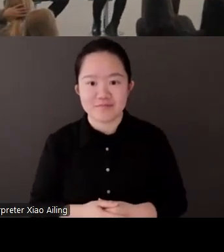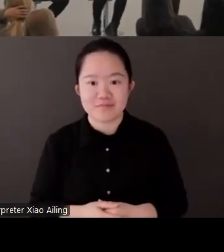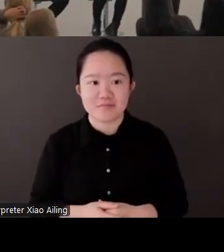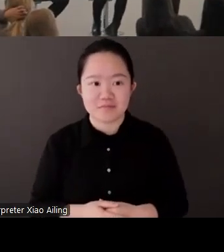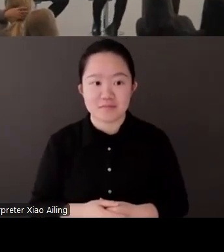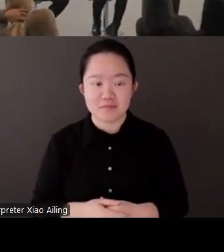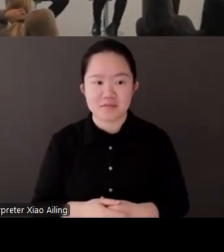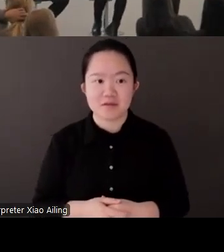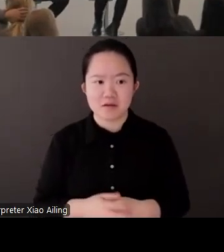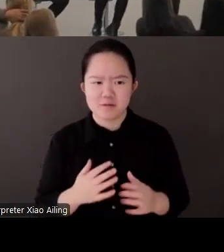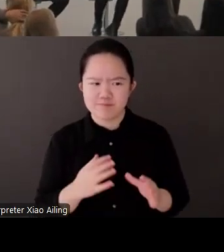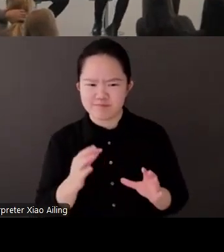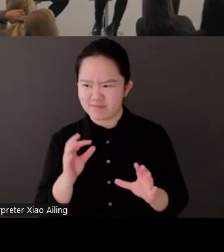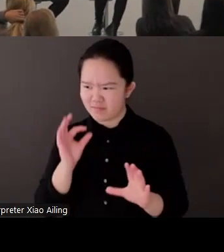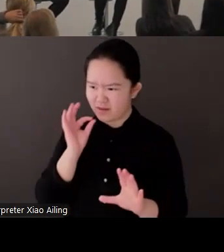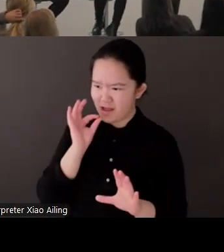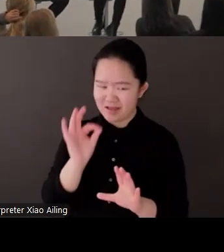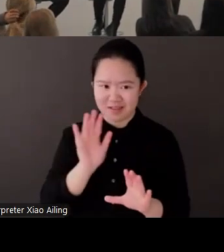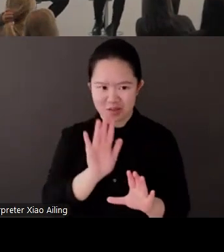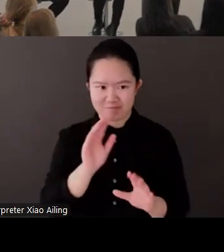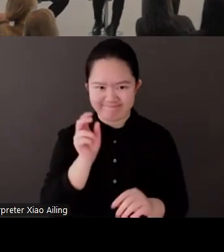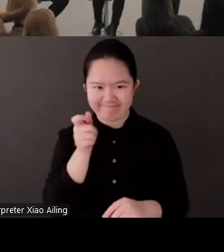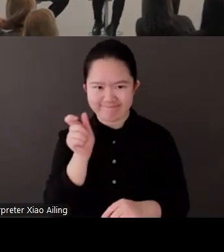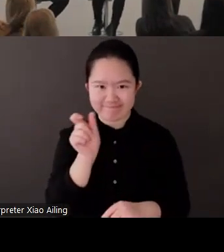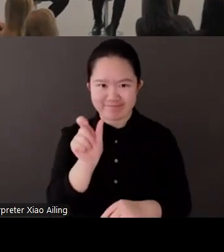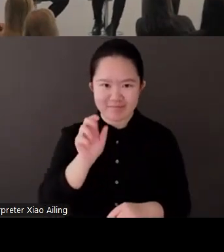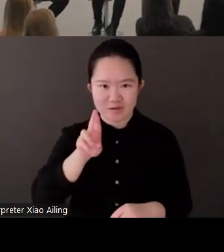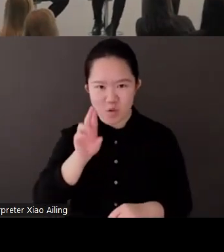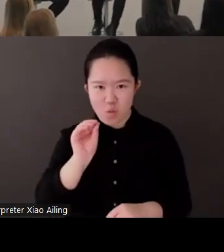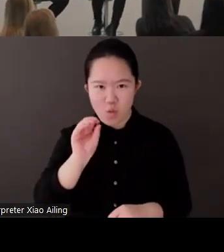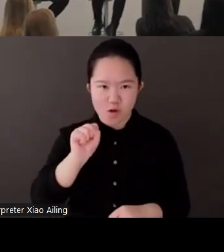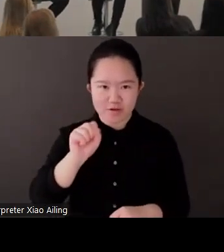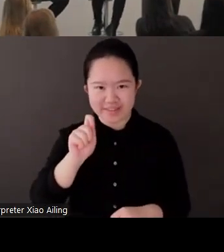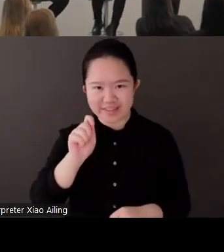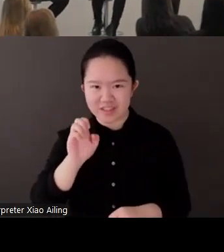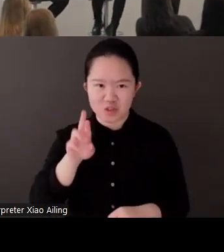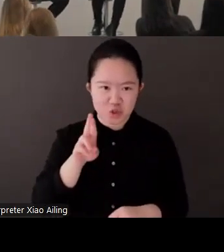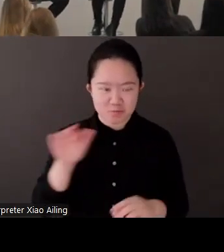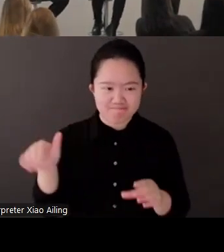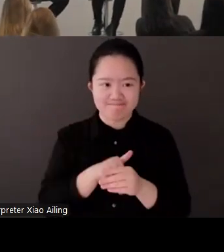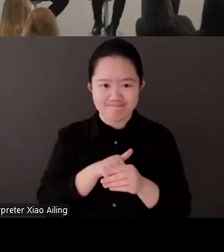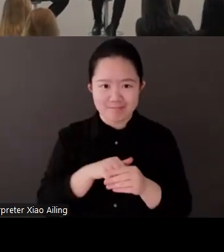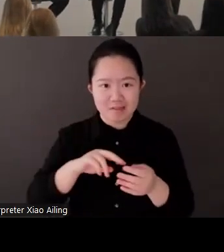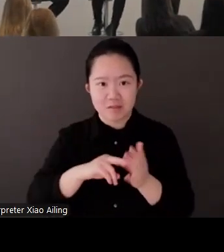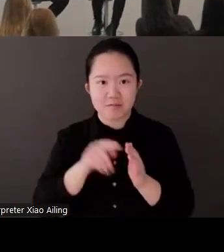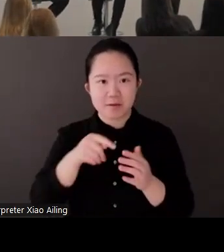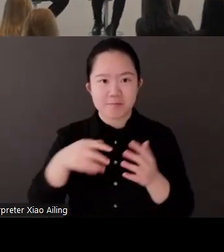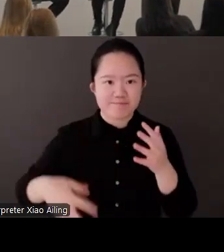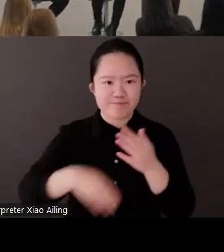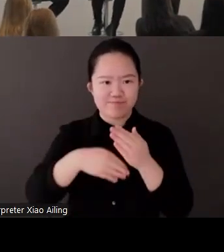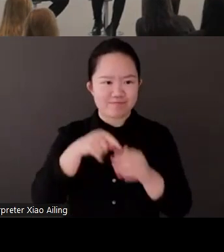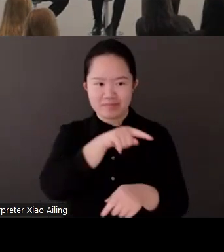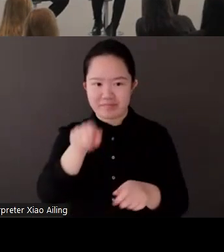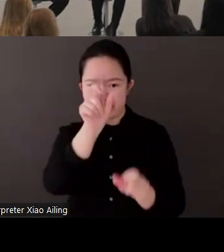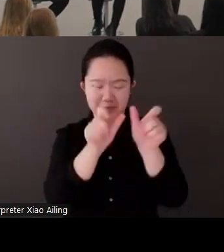word roster is not always known. So we have like a membership, organizational membership is a number of seats. So meaning the number of people who